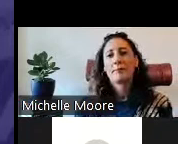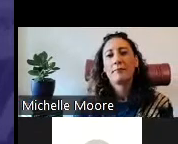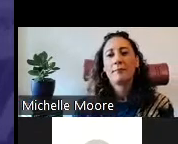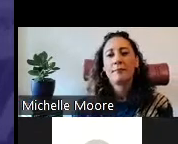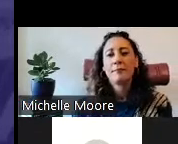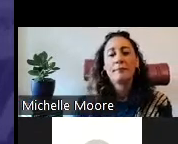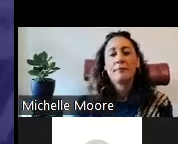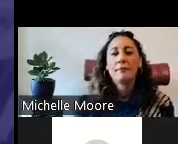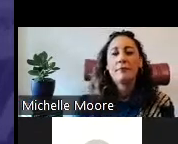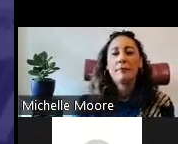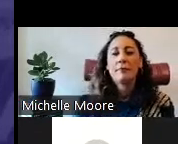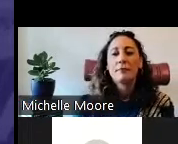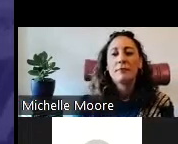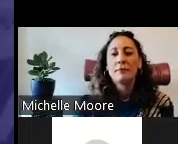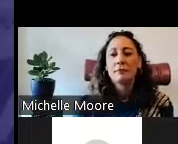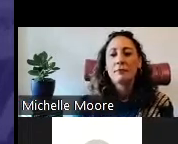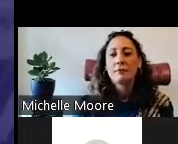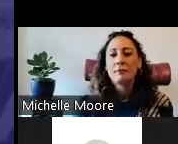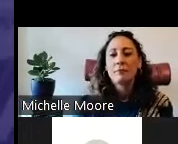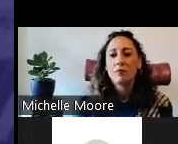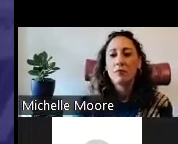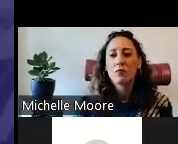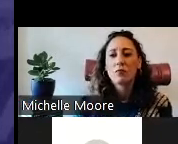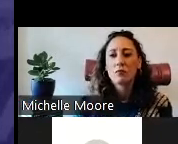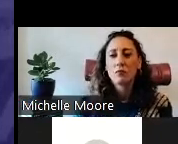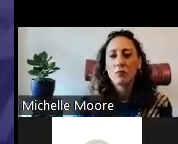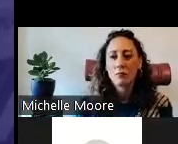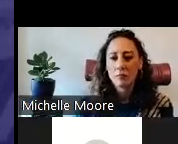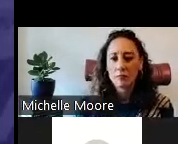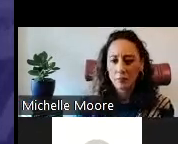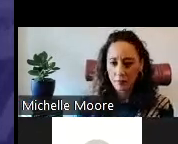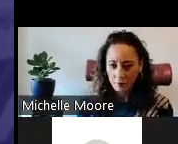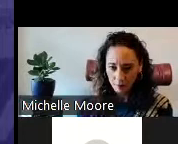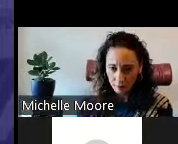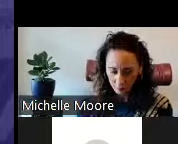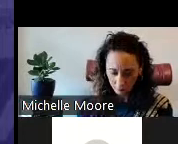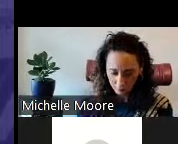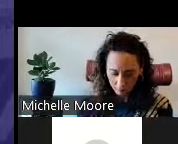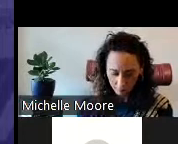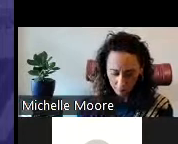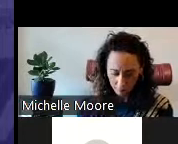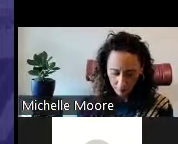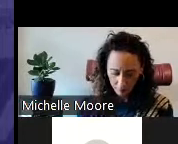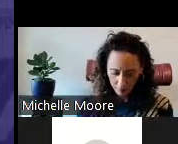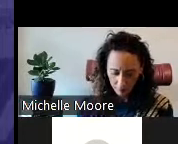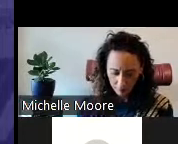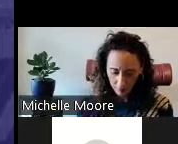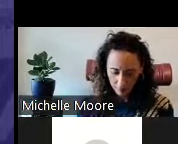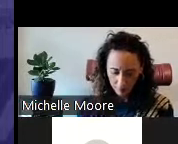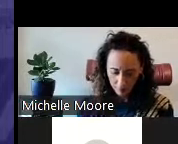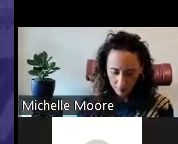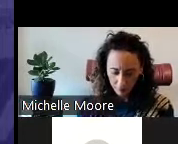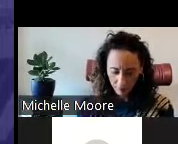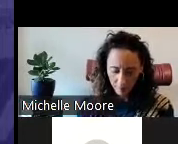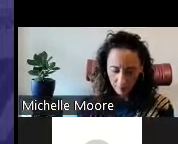hope through this event, there will be some key insights and learning delivered that we can all take forward when delivering spaces for all